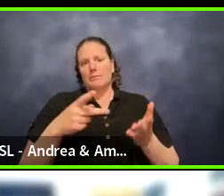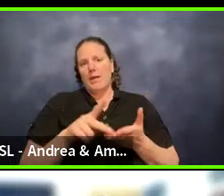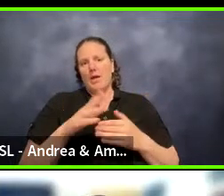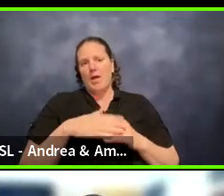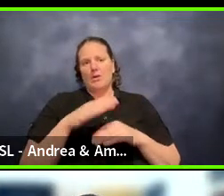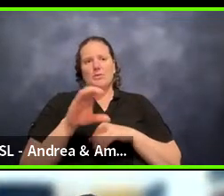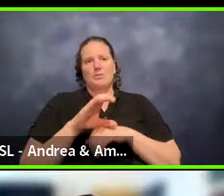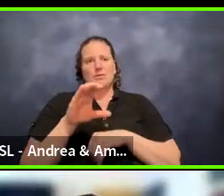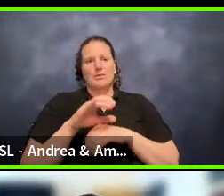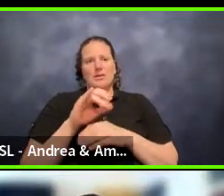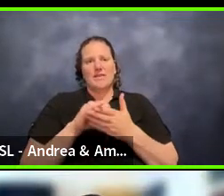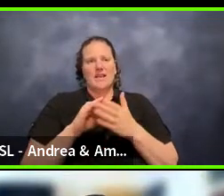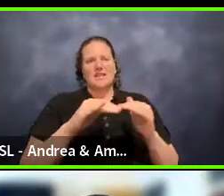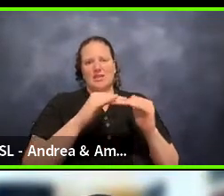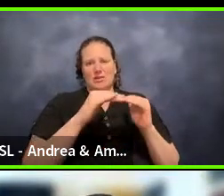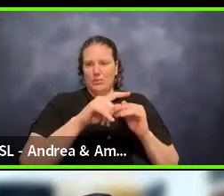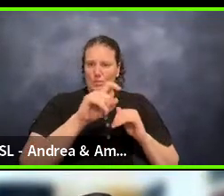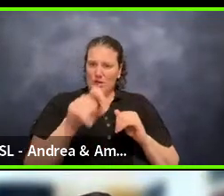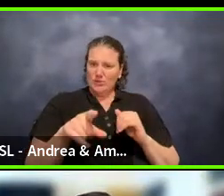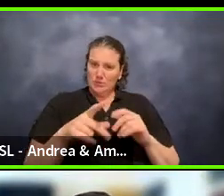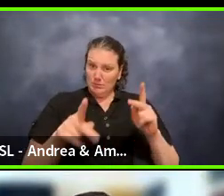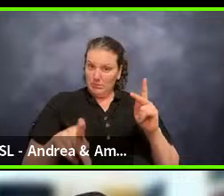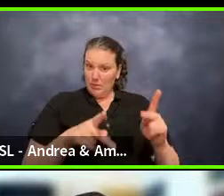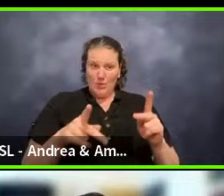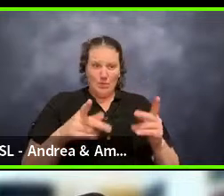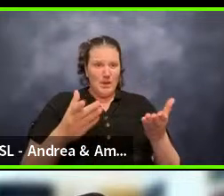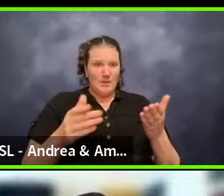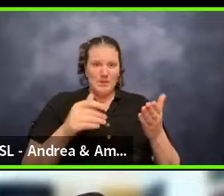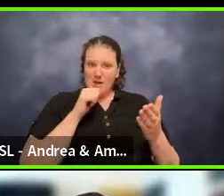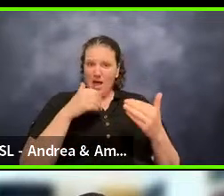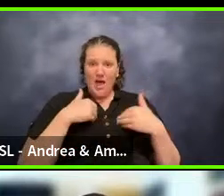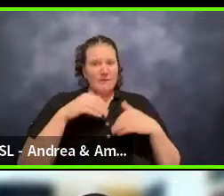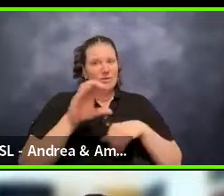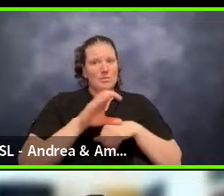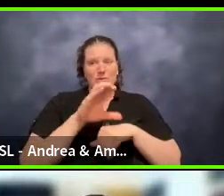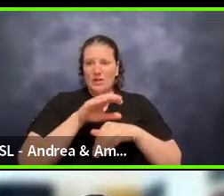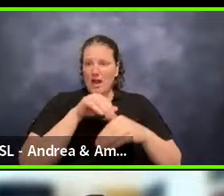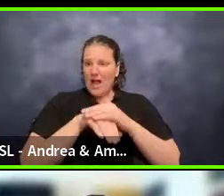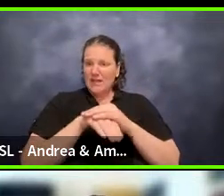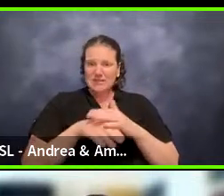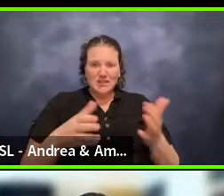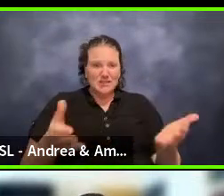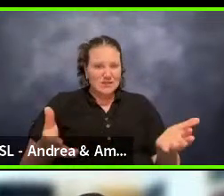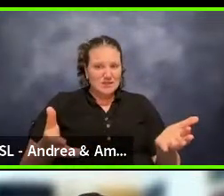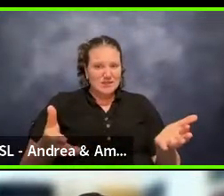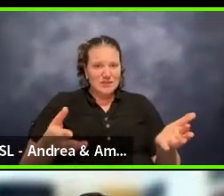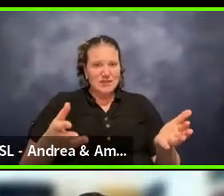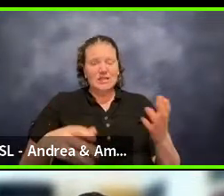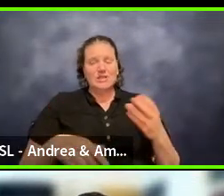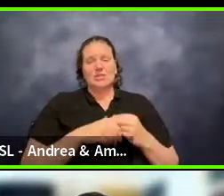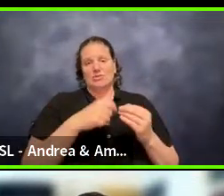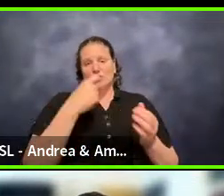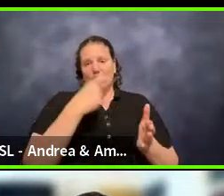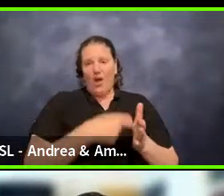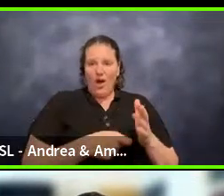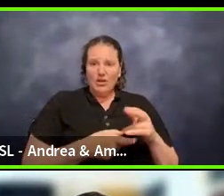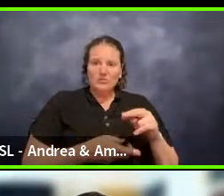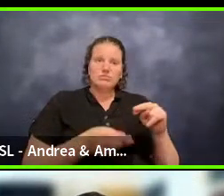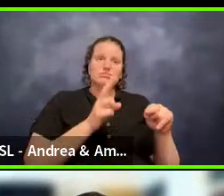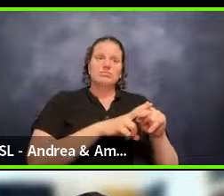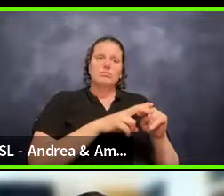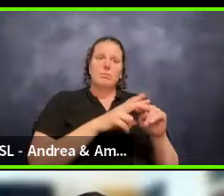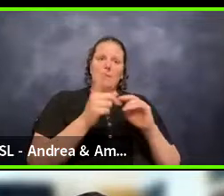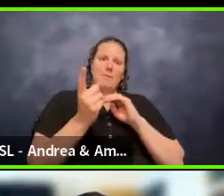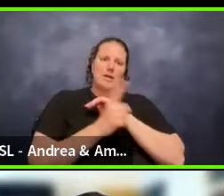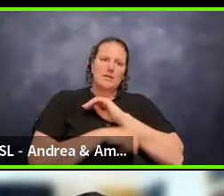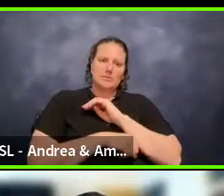is sort of an equity question there about people who may not have computer access and the additional costs that they incur as a